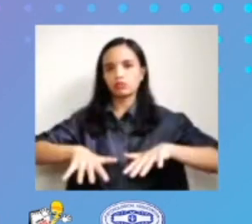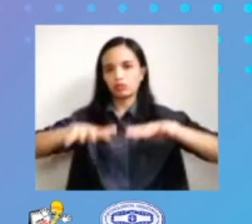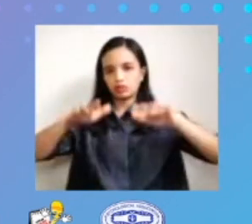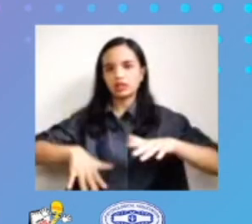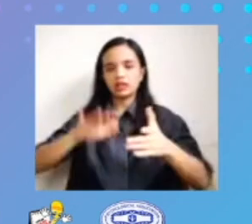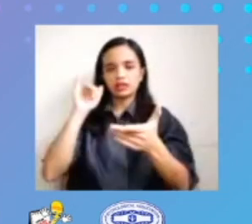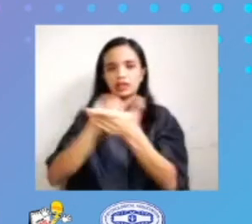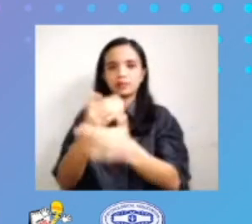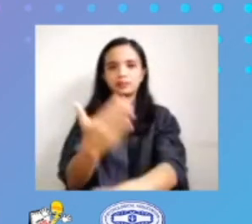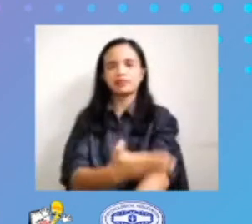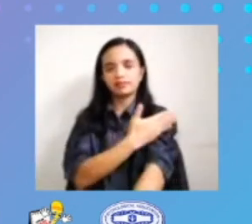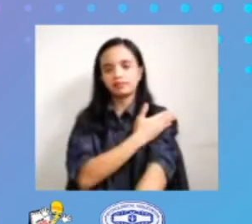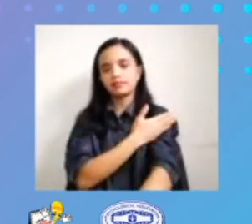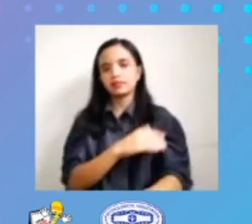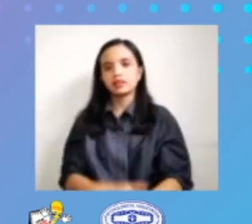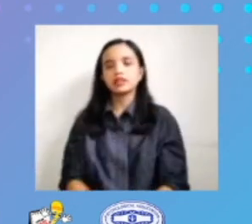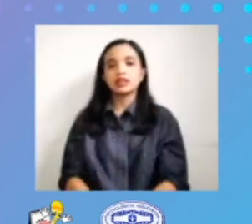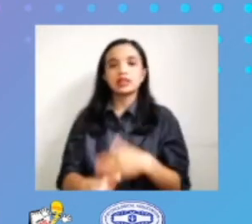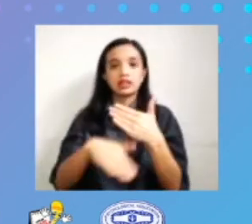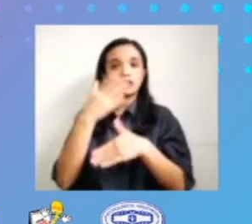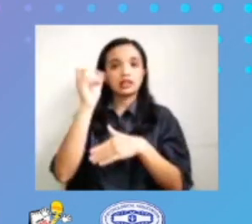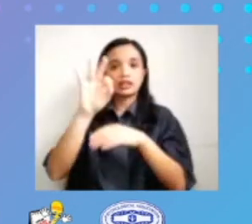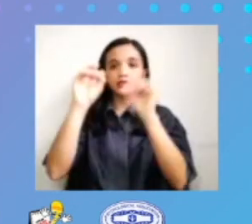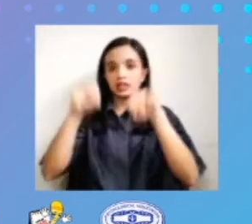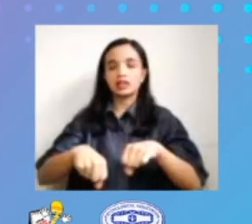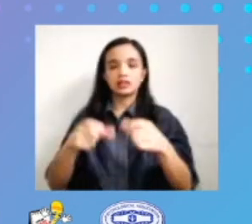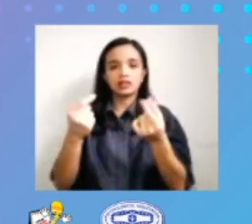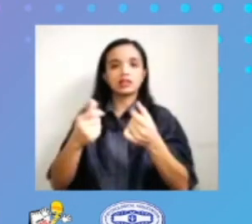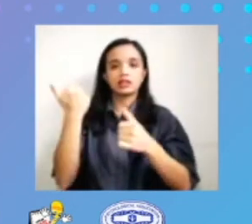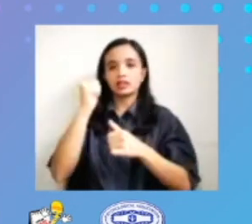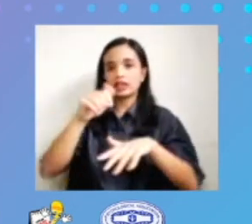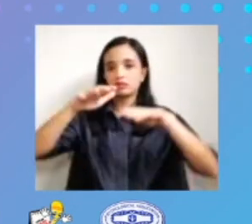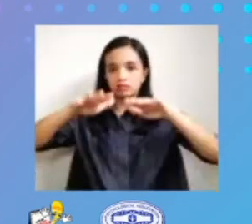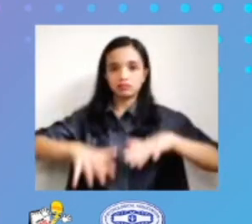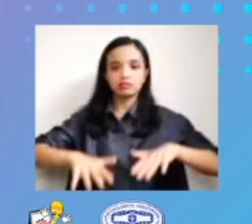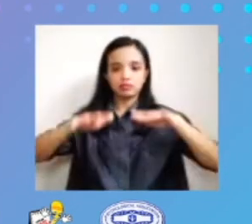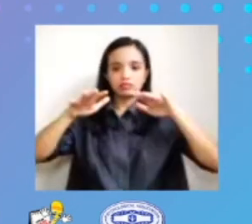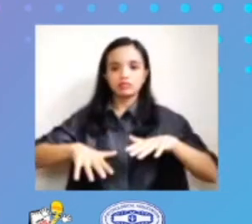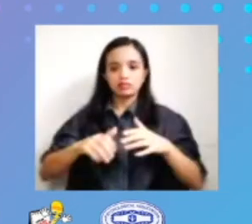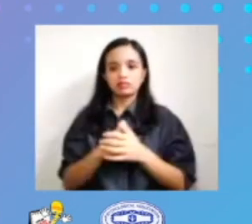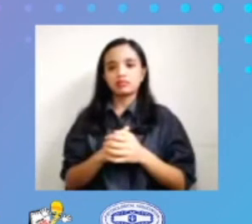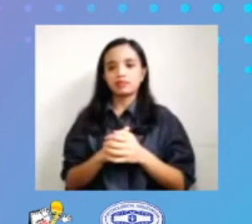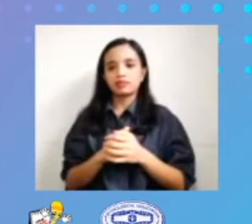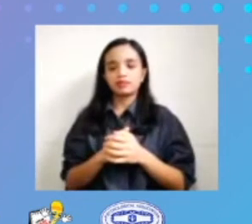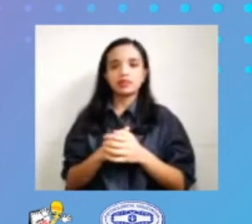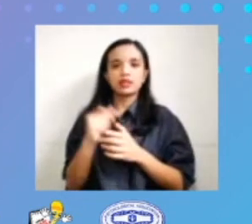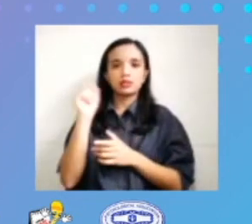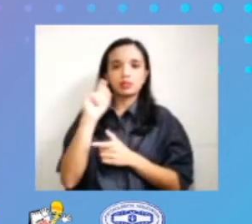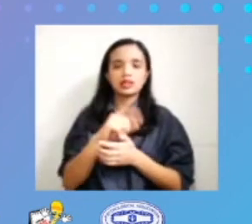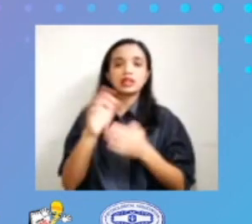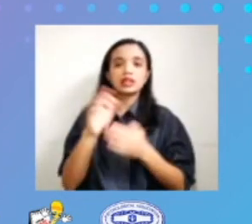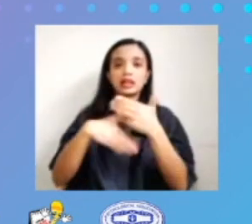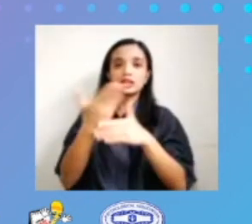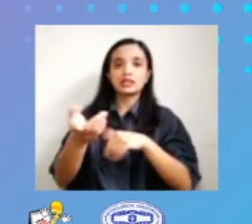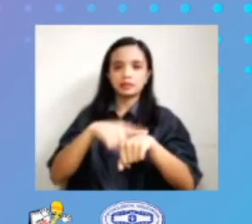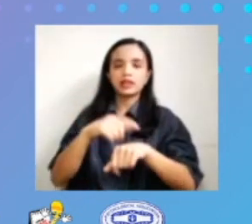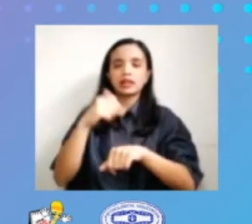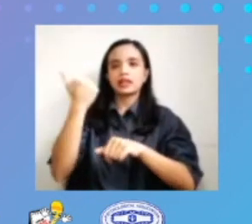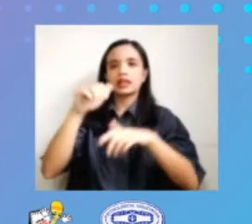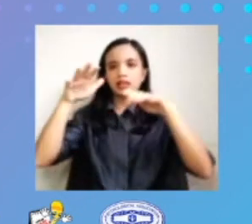3,000. Okay? Yeah. So that's on the nutrition side. Kailangan pa po kumain ng mas madami, and of course the